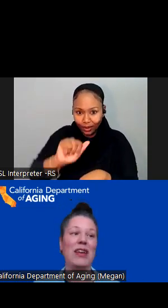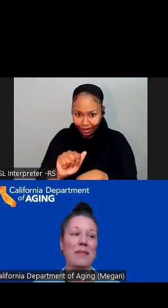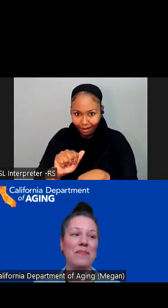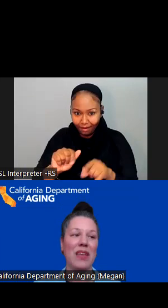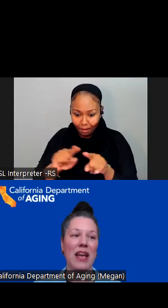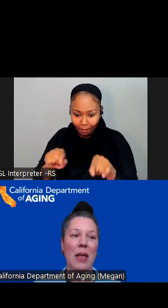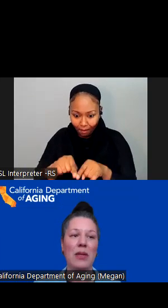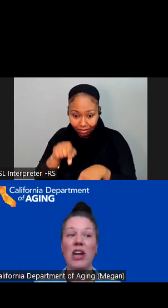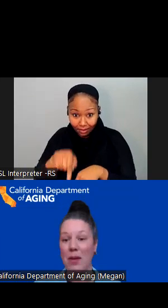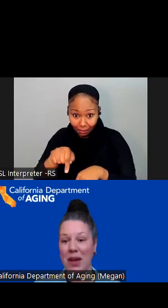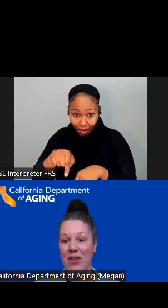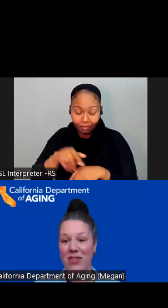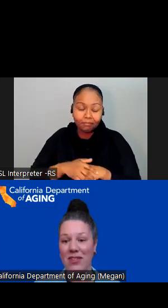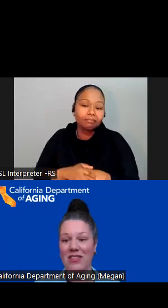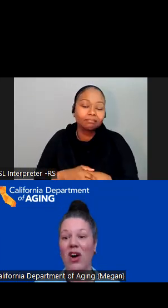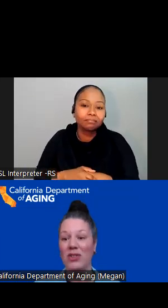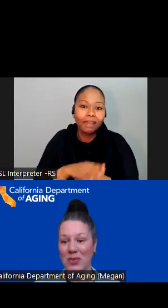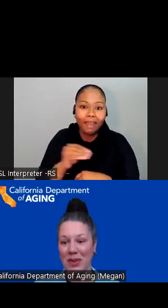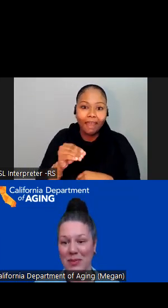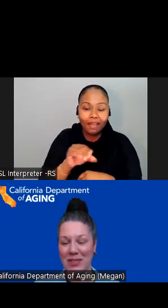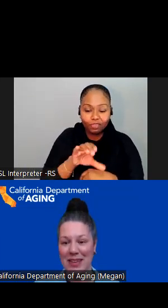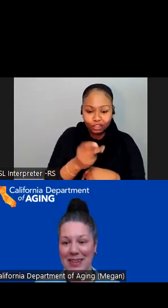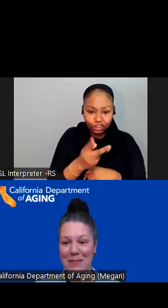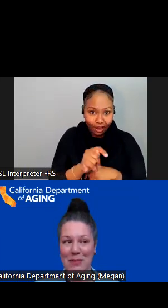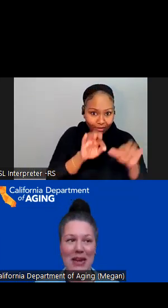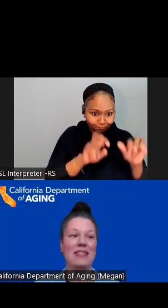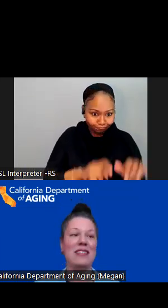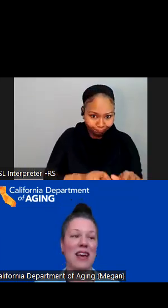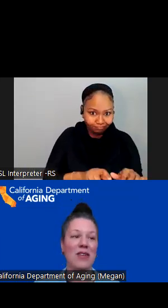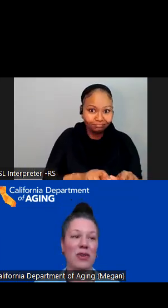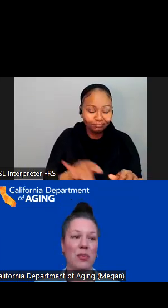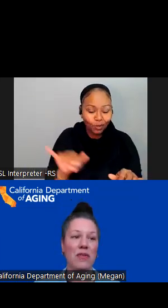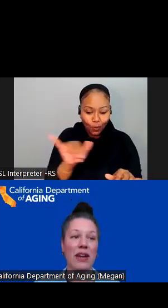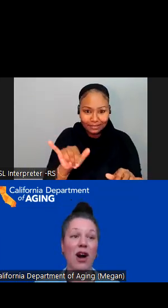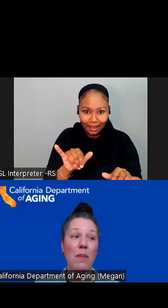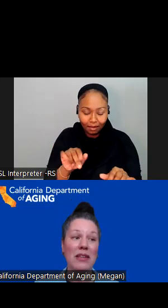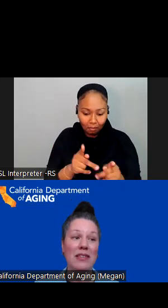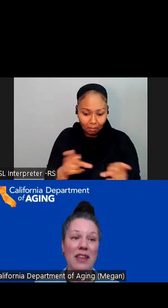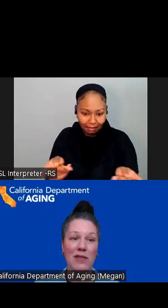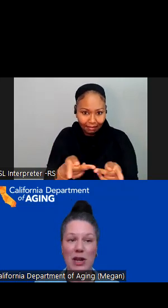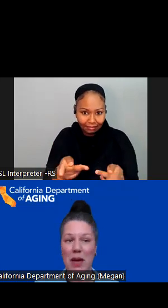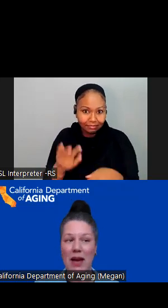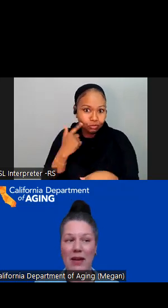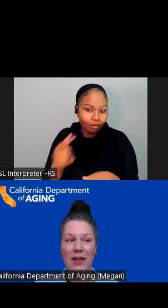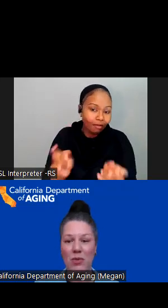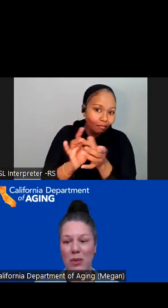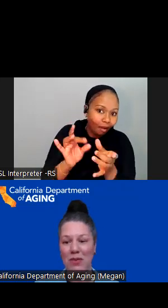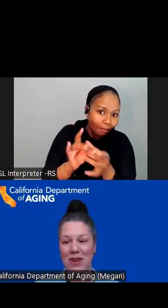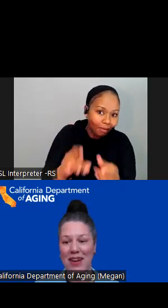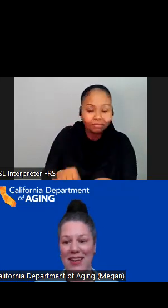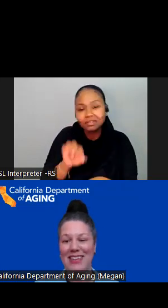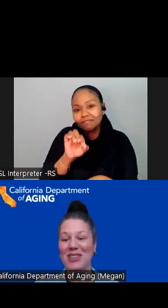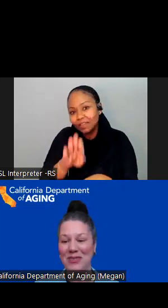of your screen. And the chat panel is also available in that same space for you to provide comments and feedback, and